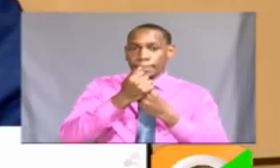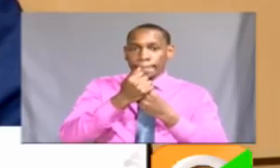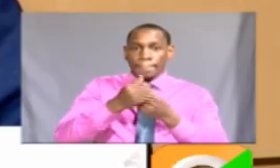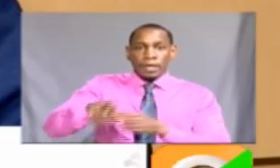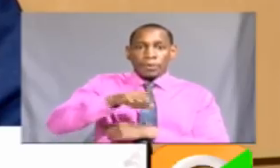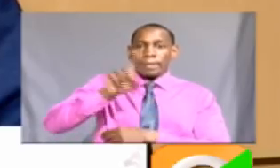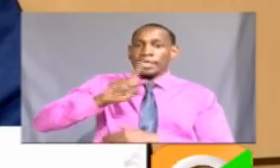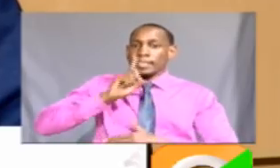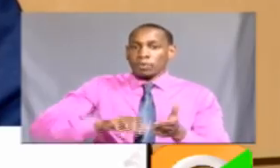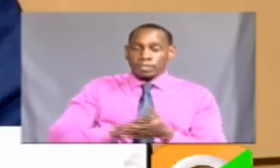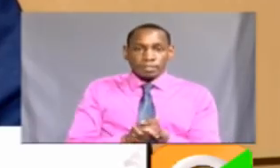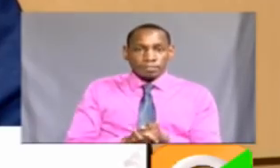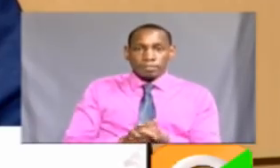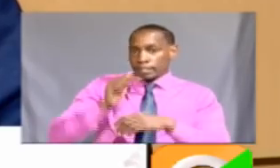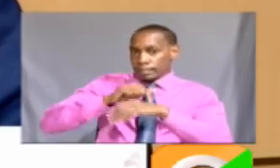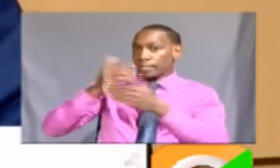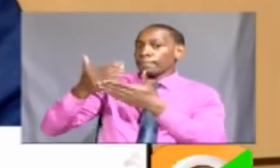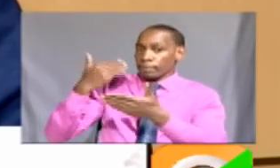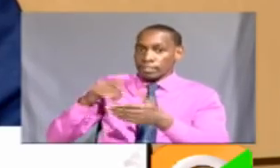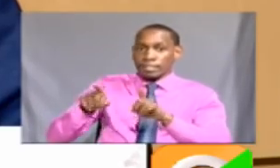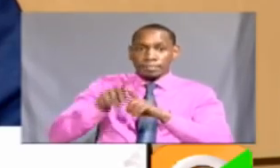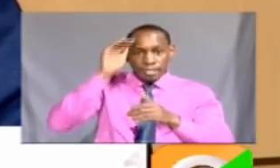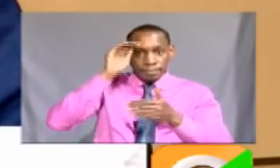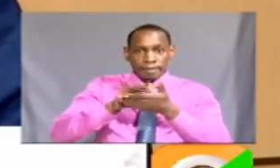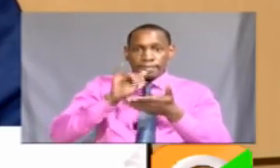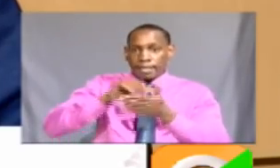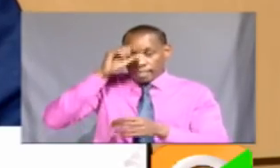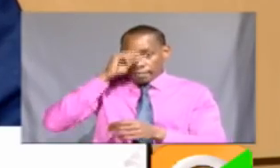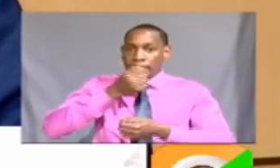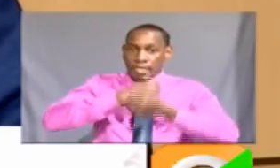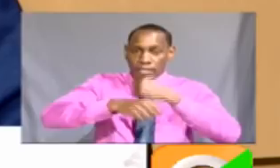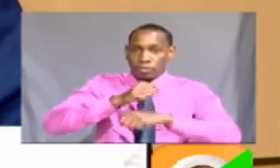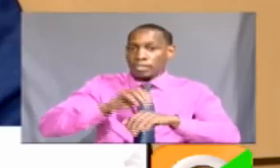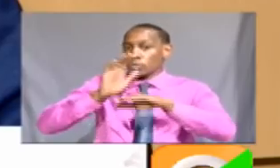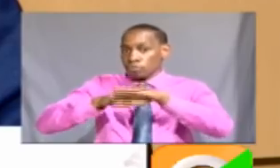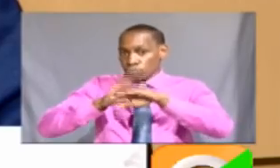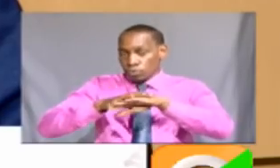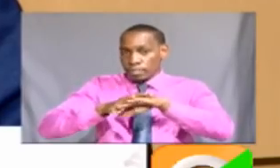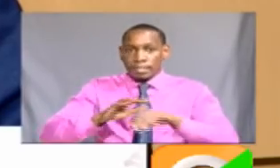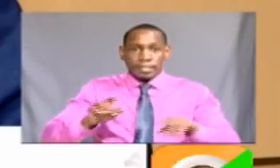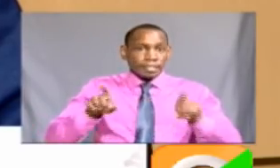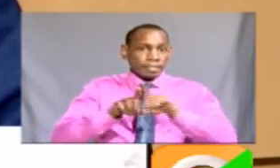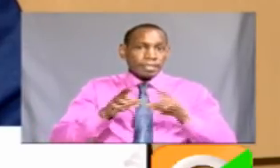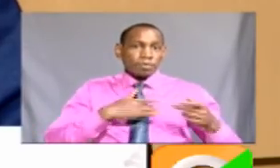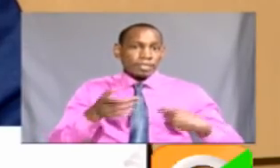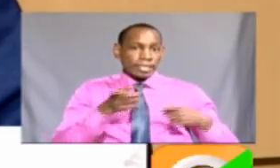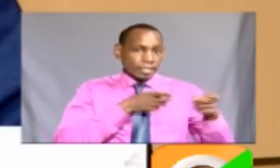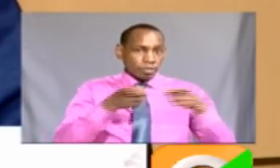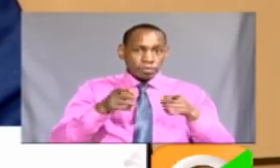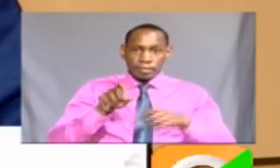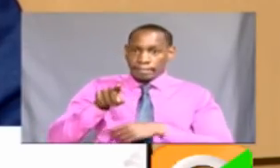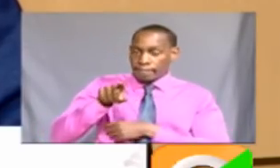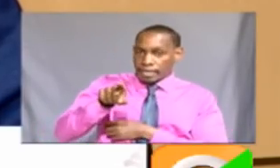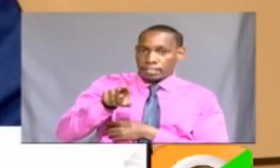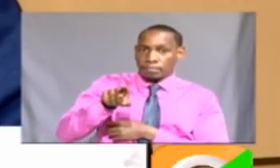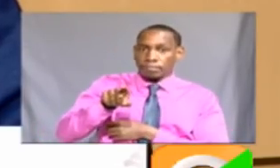we must say from the outset that we do believe that the government is doing the right thing, and in terms of control of this